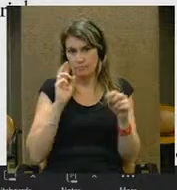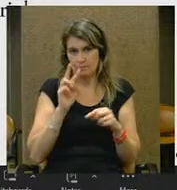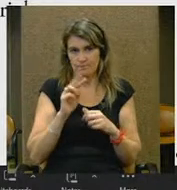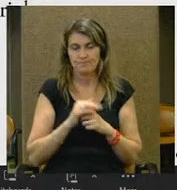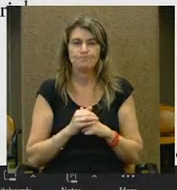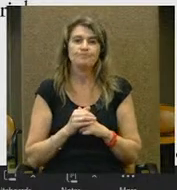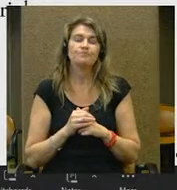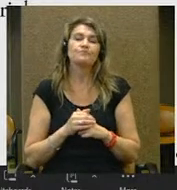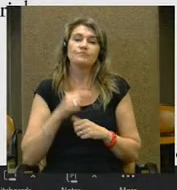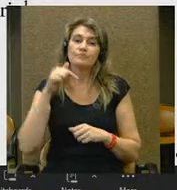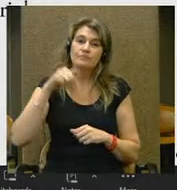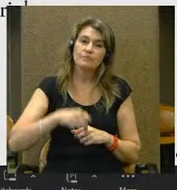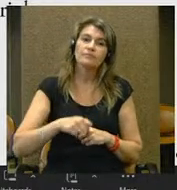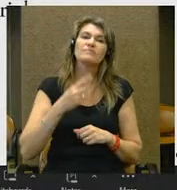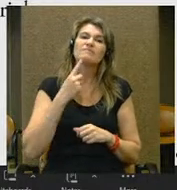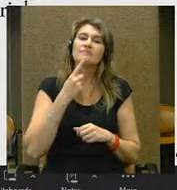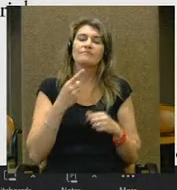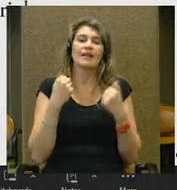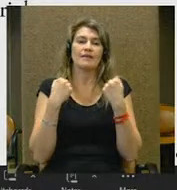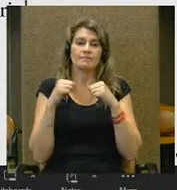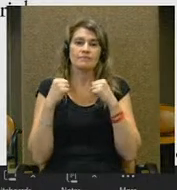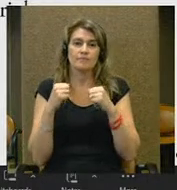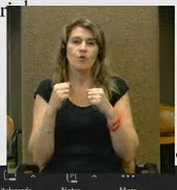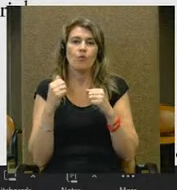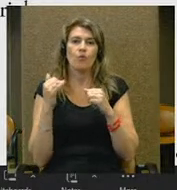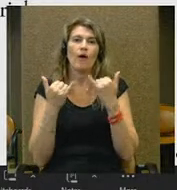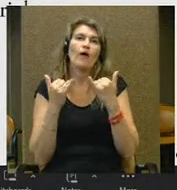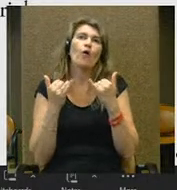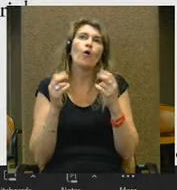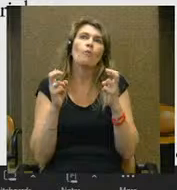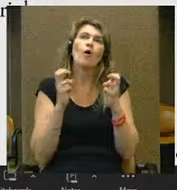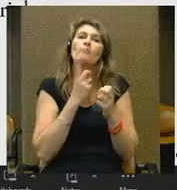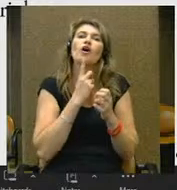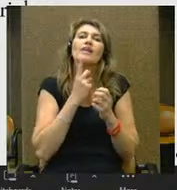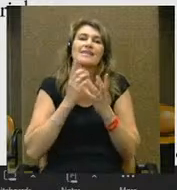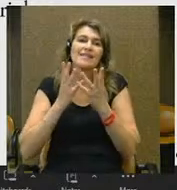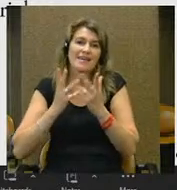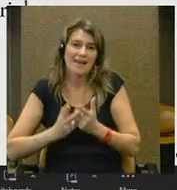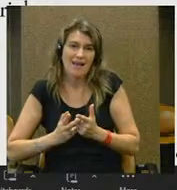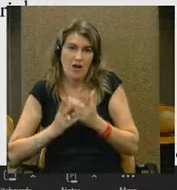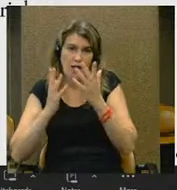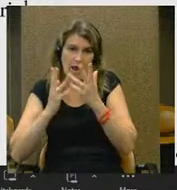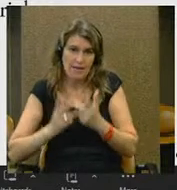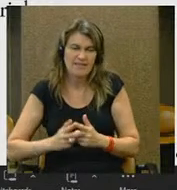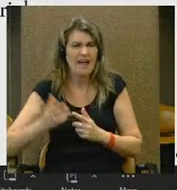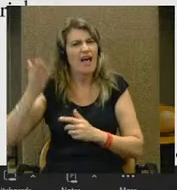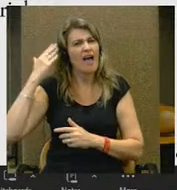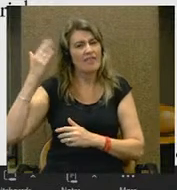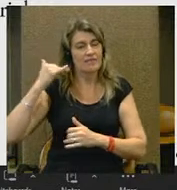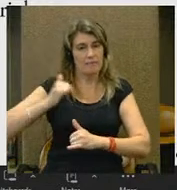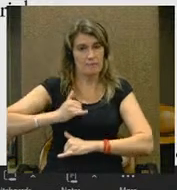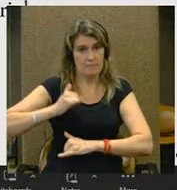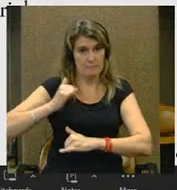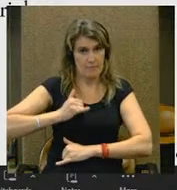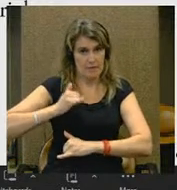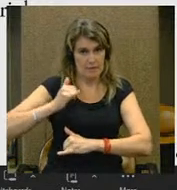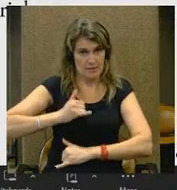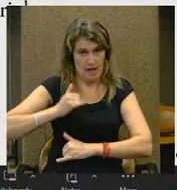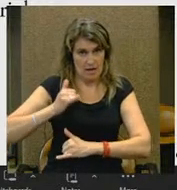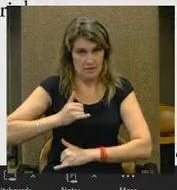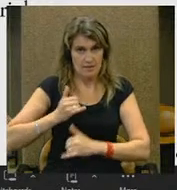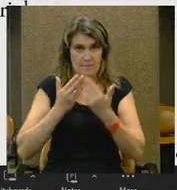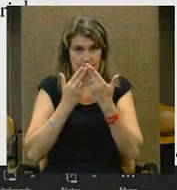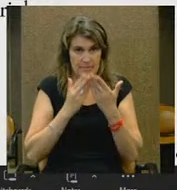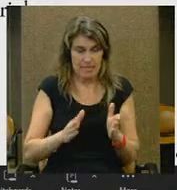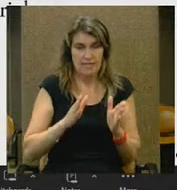gaming exercises. So we do this in a lot of different areas. It started in the military, but we do it for other kind of more domestic issues. But